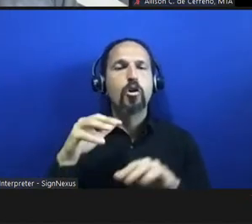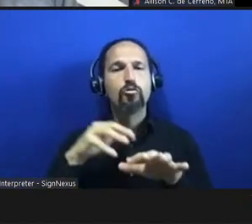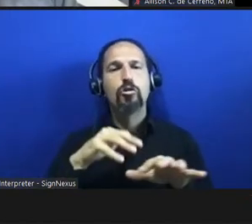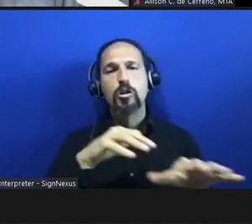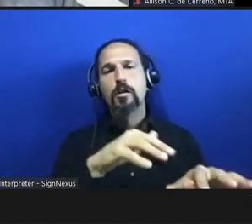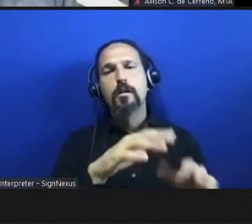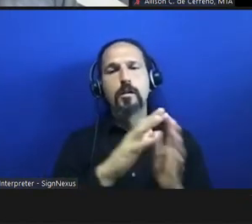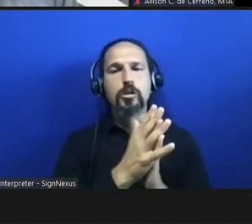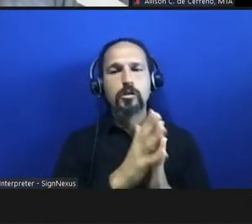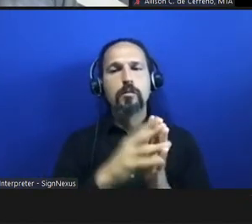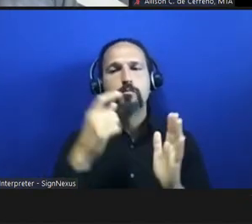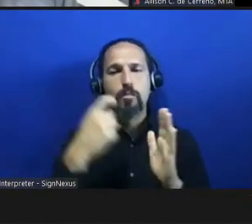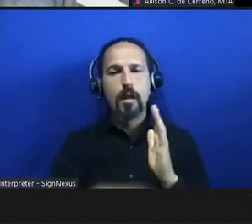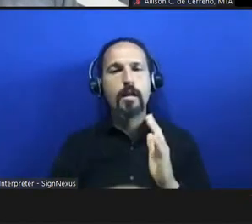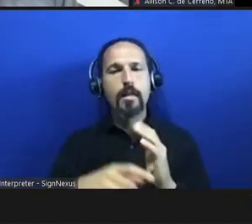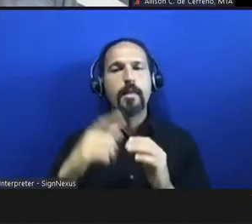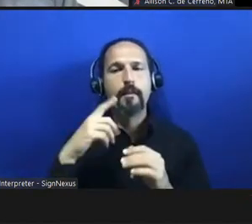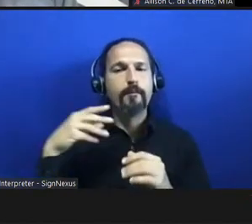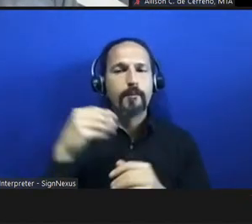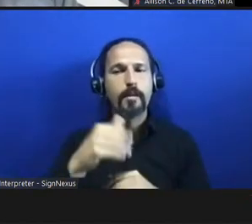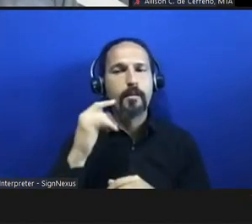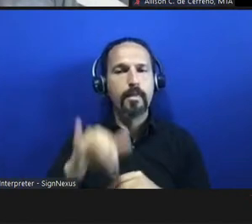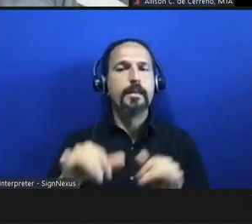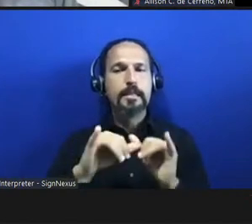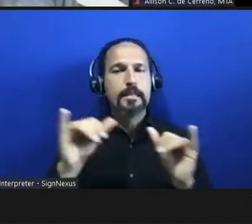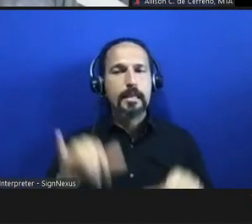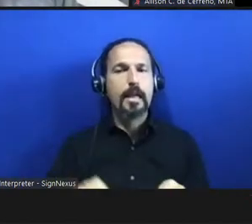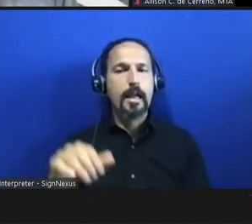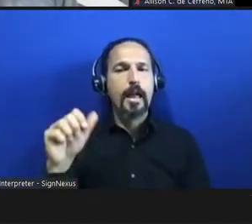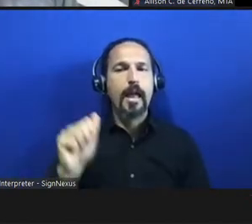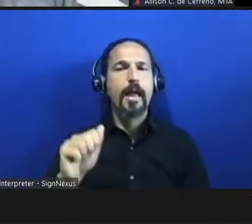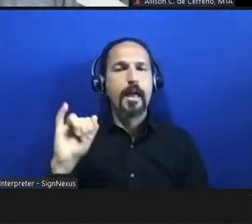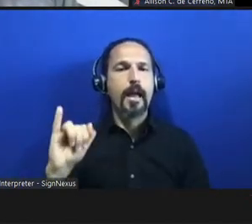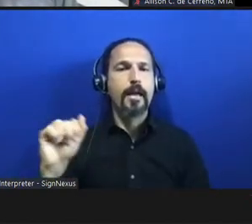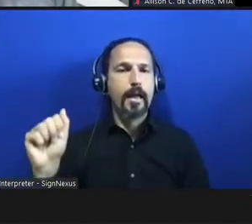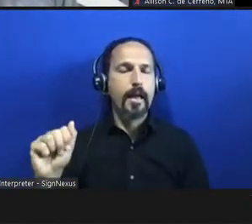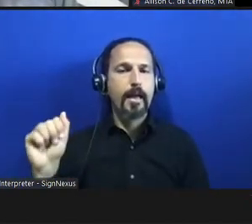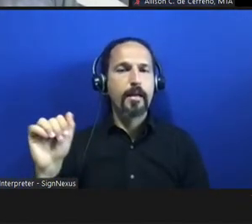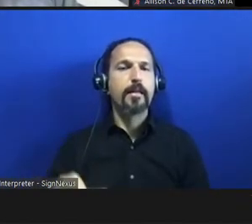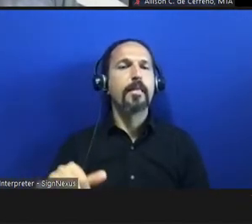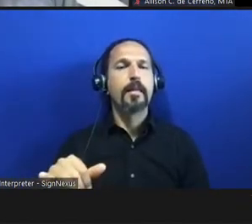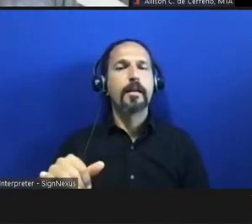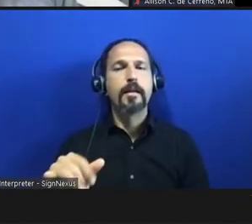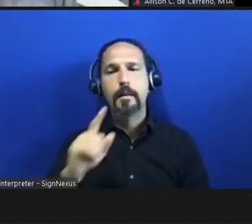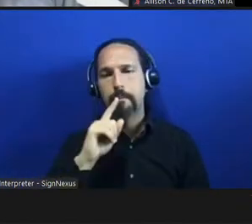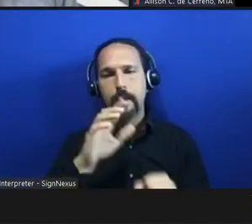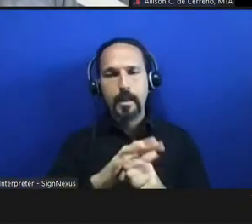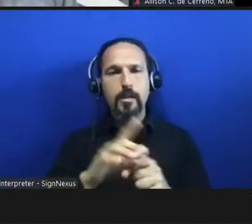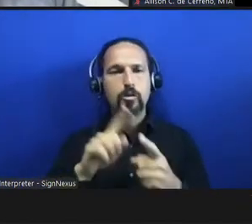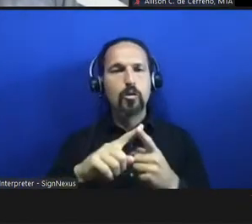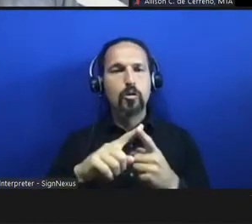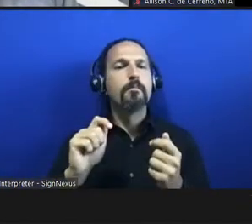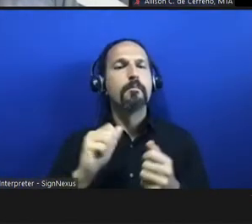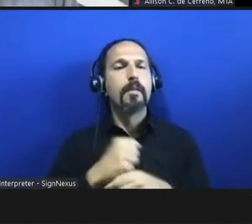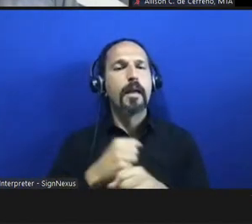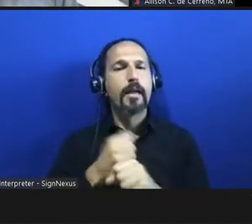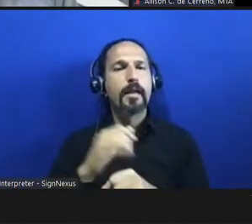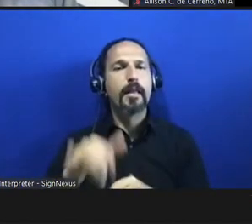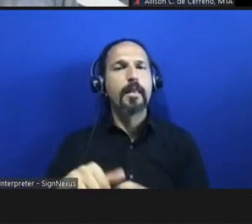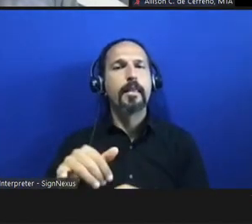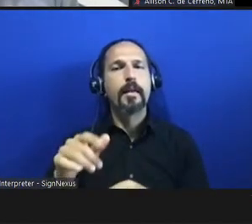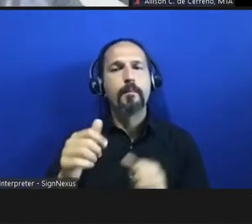pricing funding the MTA system-wide Ada accessibility commitment to make 95 percent of